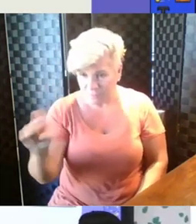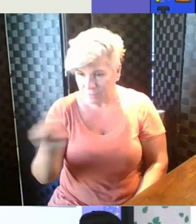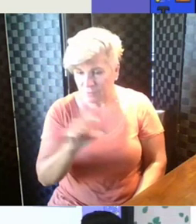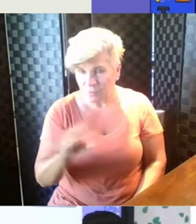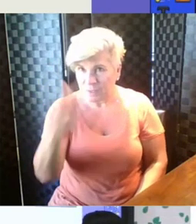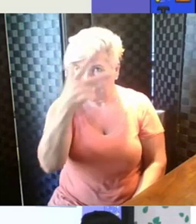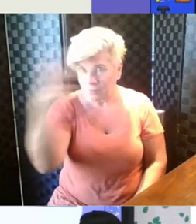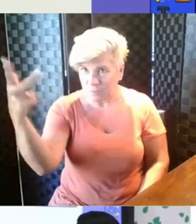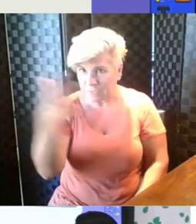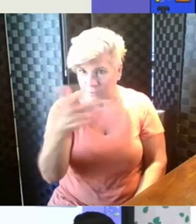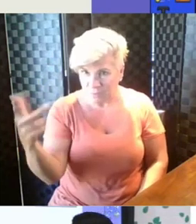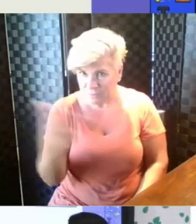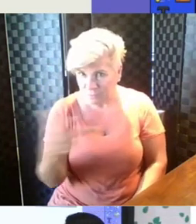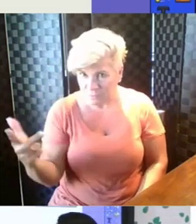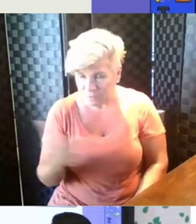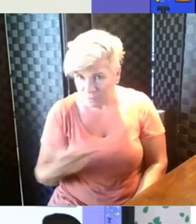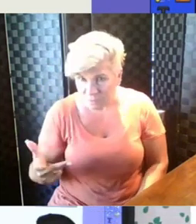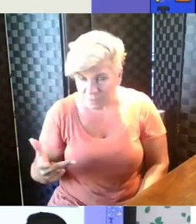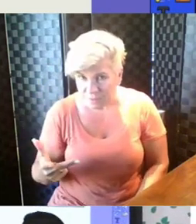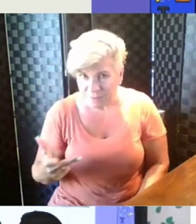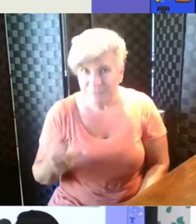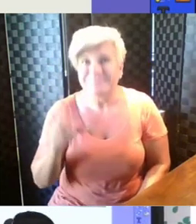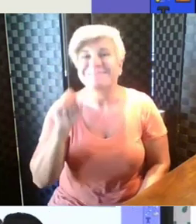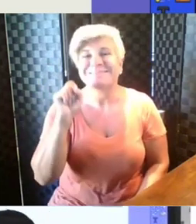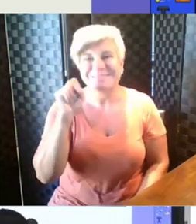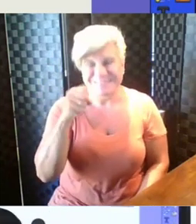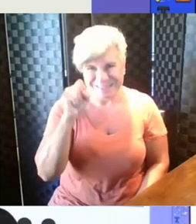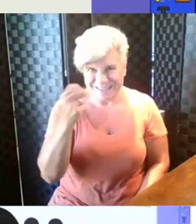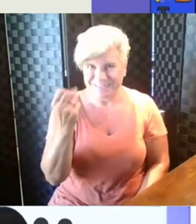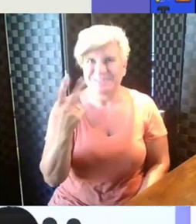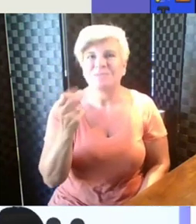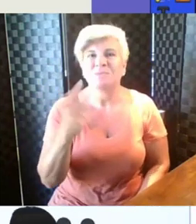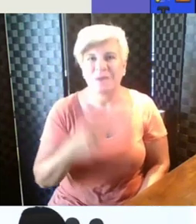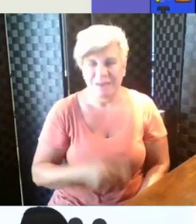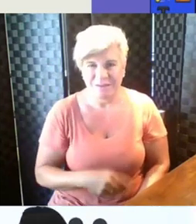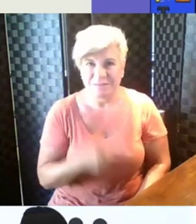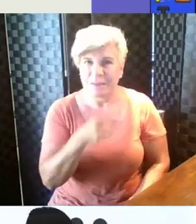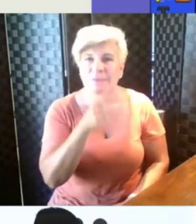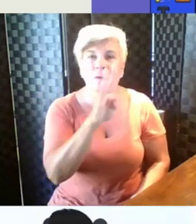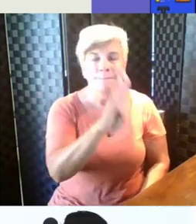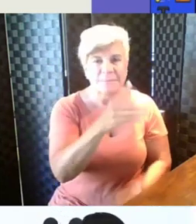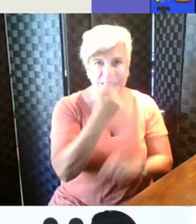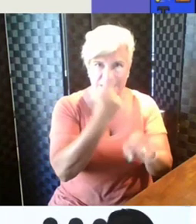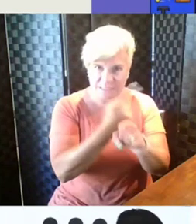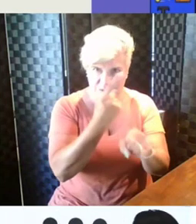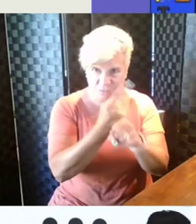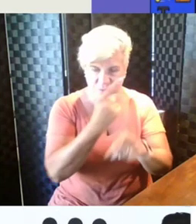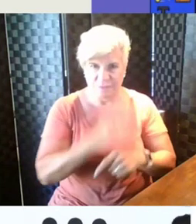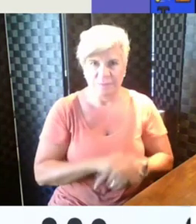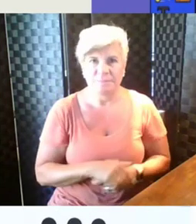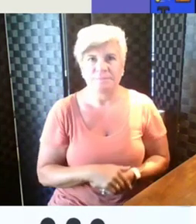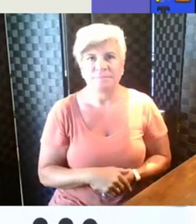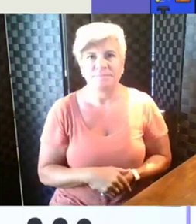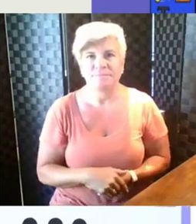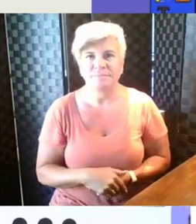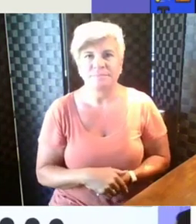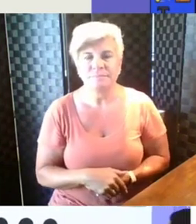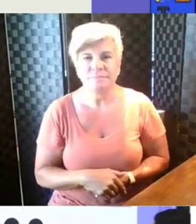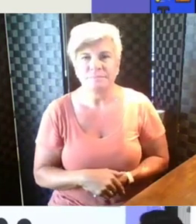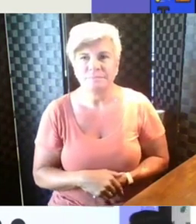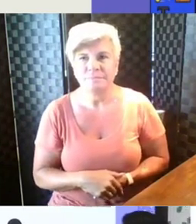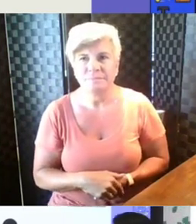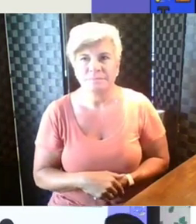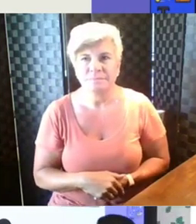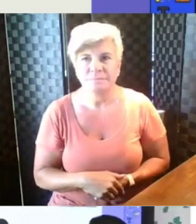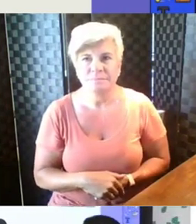3 plus 3 equals 12. So B would represent this array.